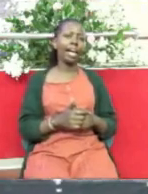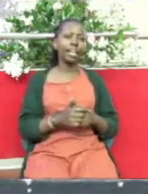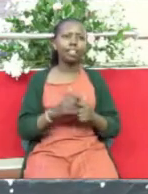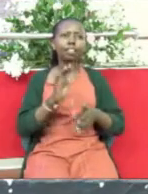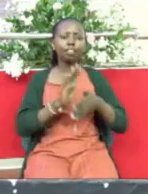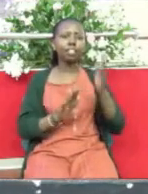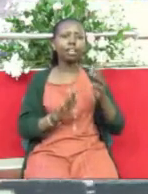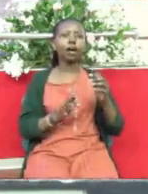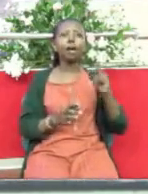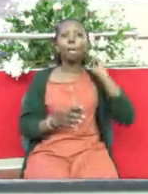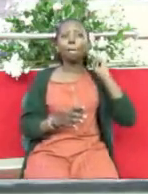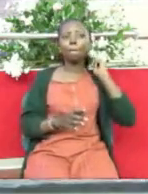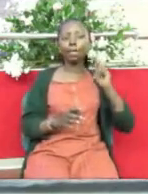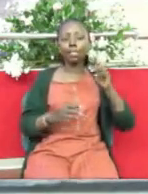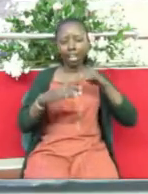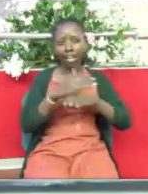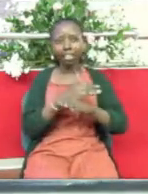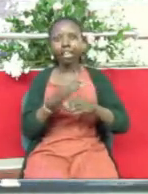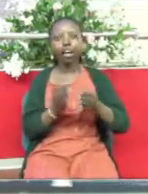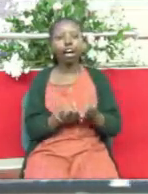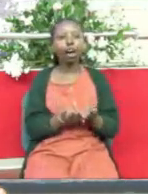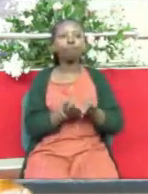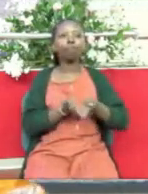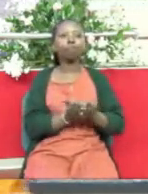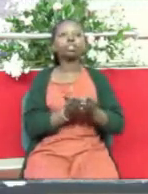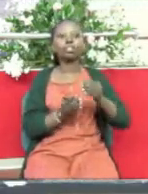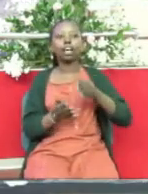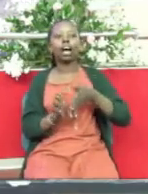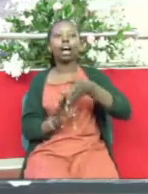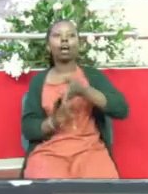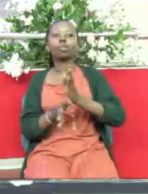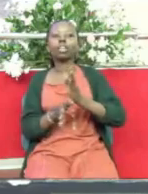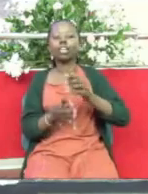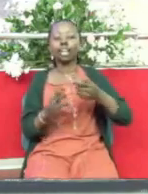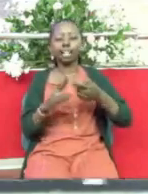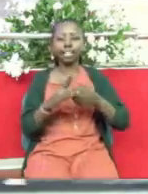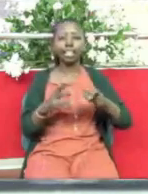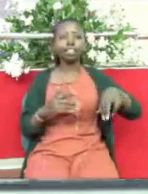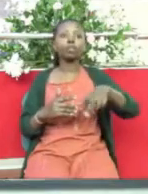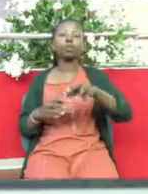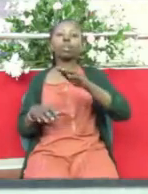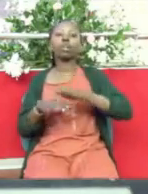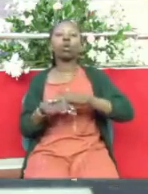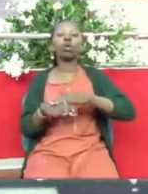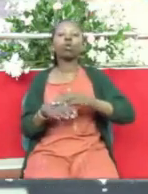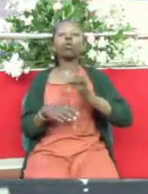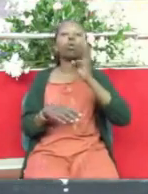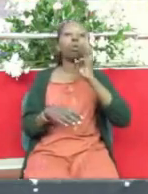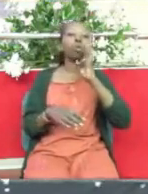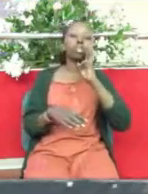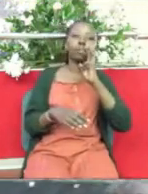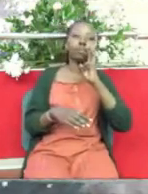Peter stepped out of the boat. Na baada tu ya Petero toka kwenye mashua, and he started walking on the word of God. Na akaanza kutembea